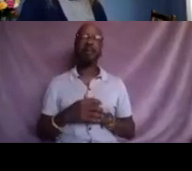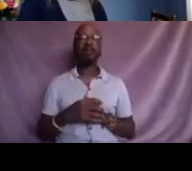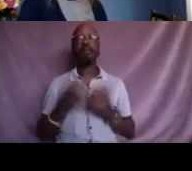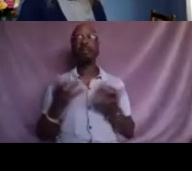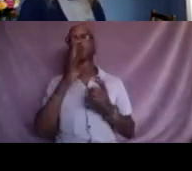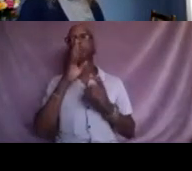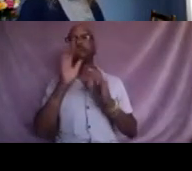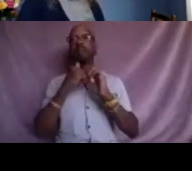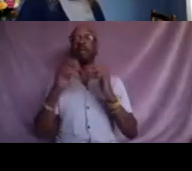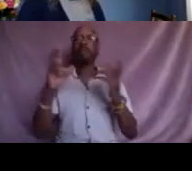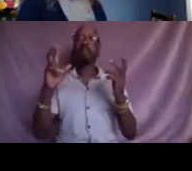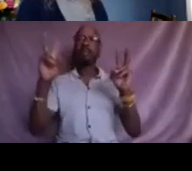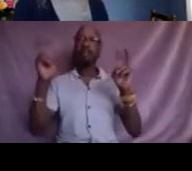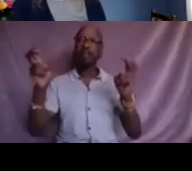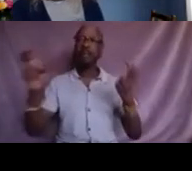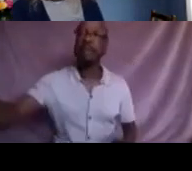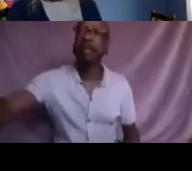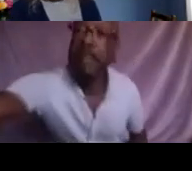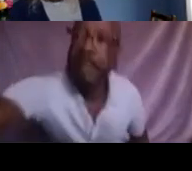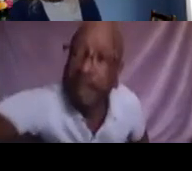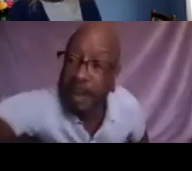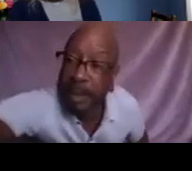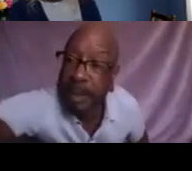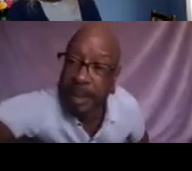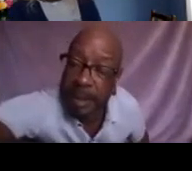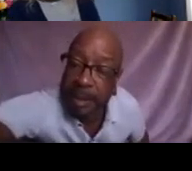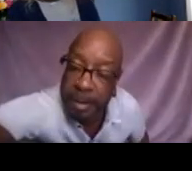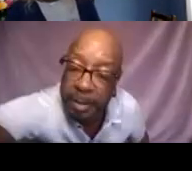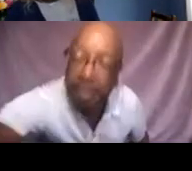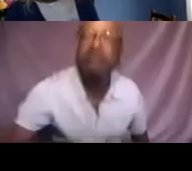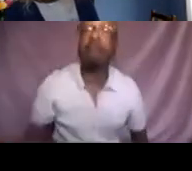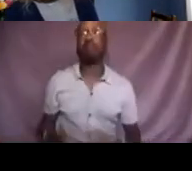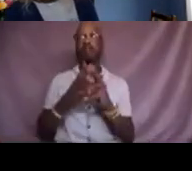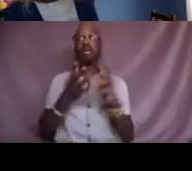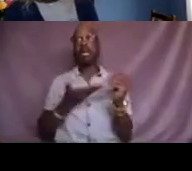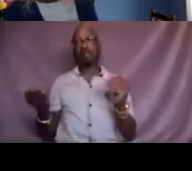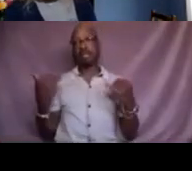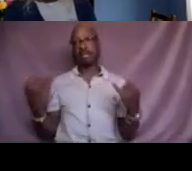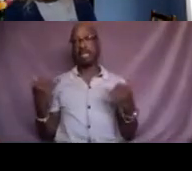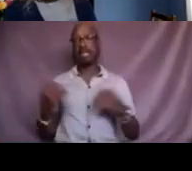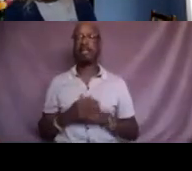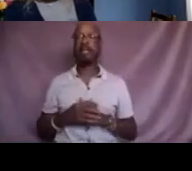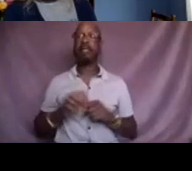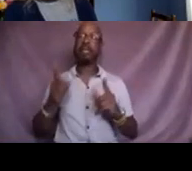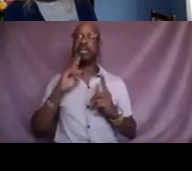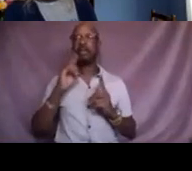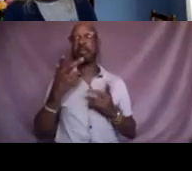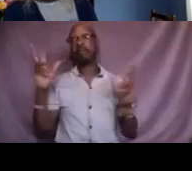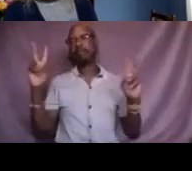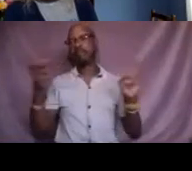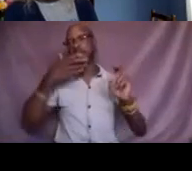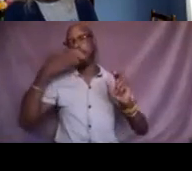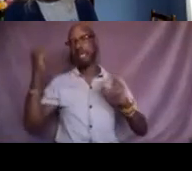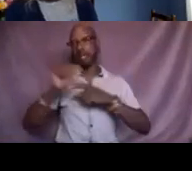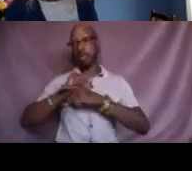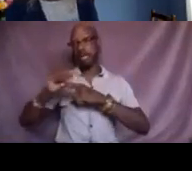topics. We talked about naming conventions, all this stuff. We tried to talk about a lot of this stuff today, but There's even best practices in here. So this resource